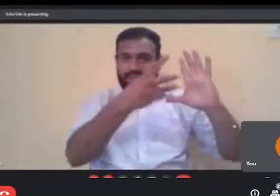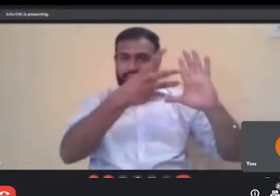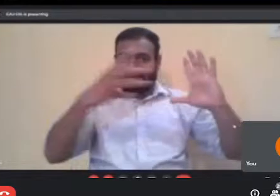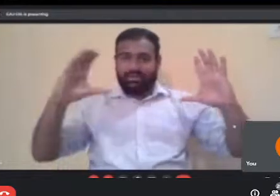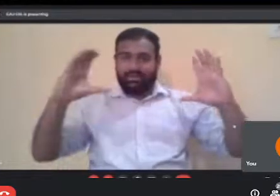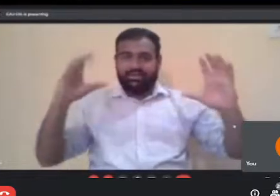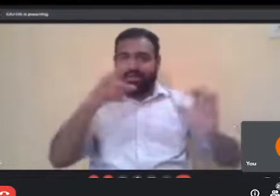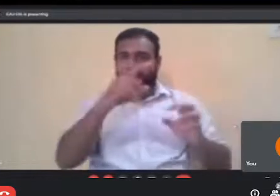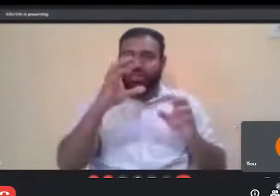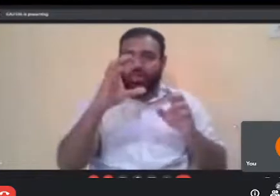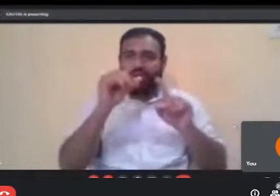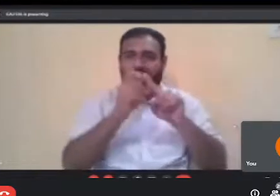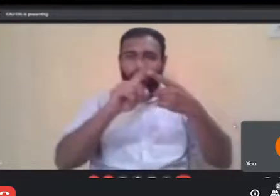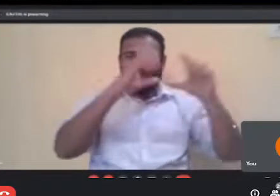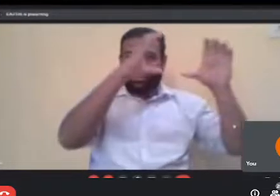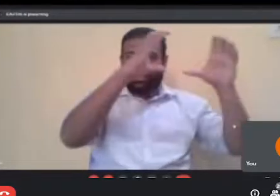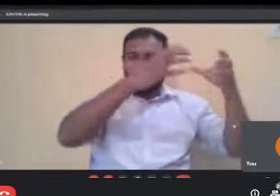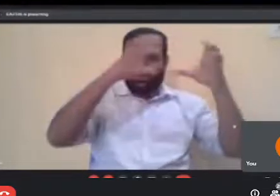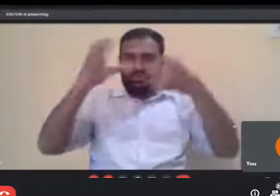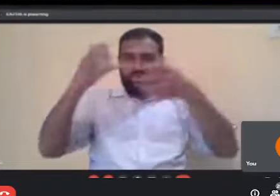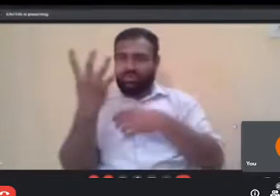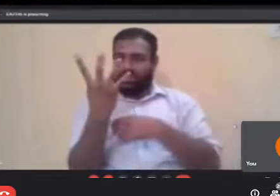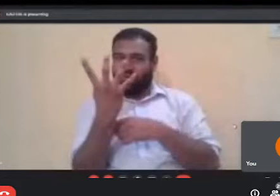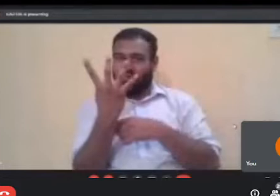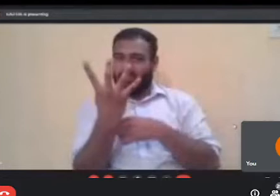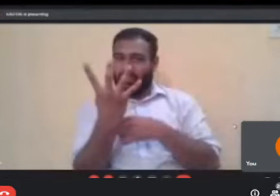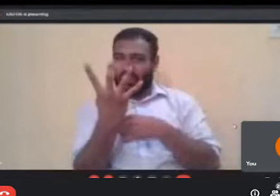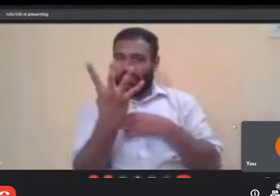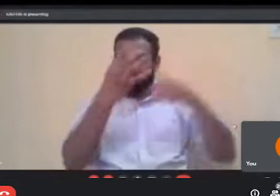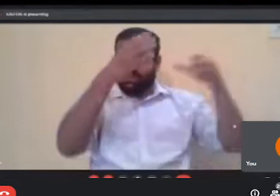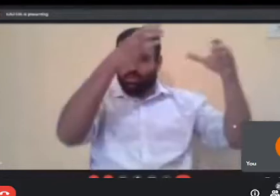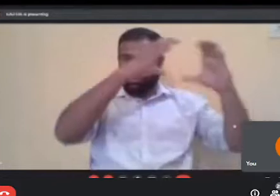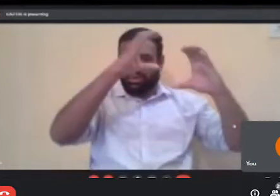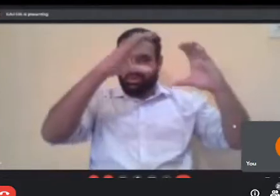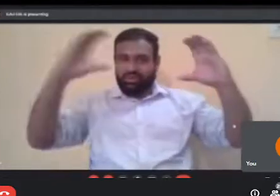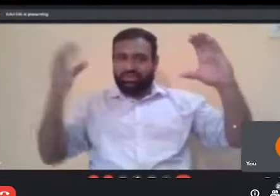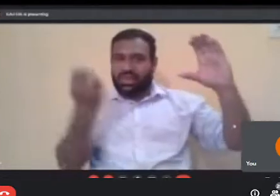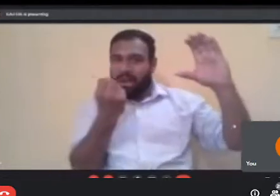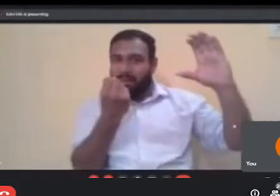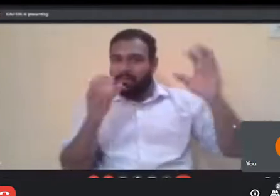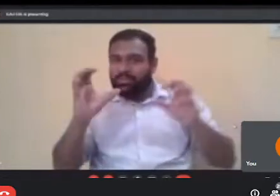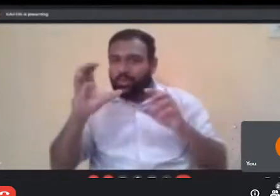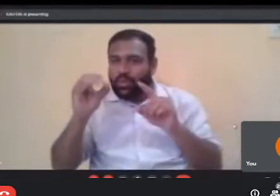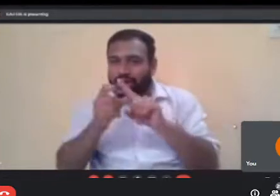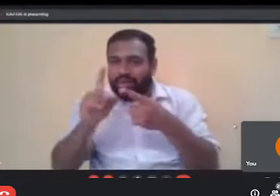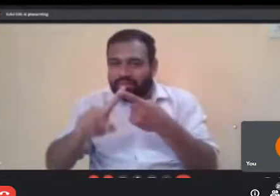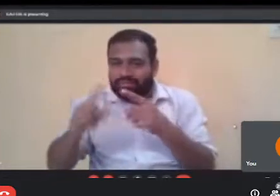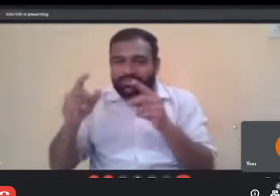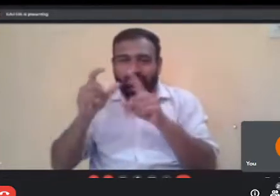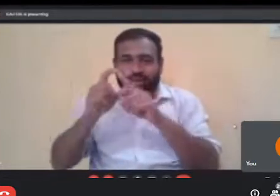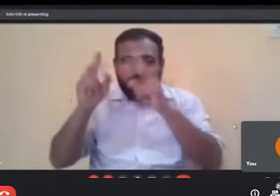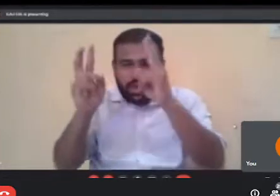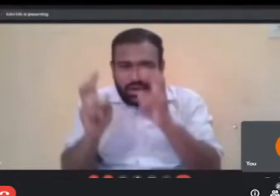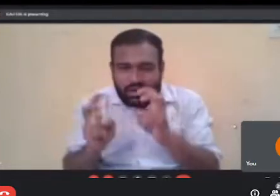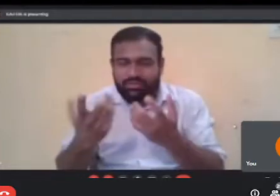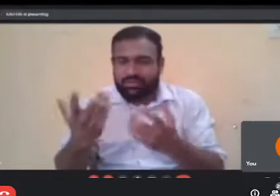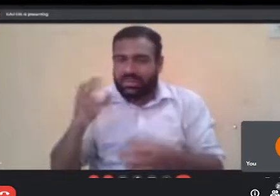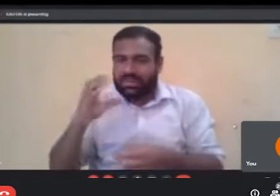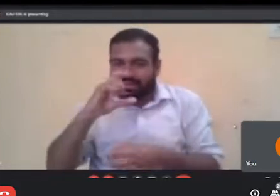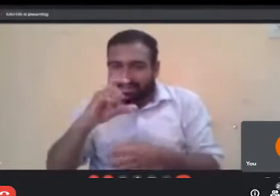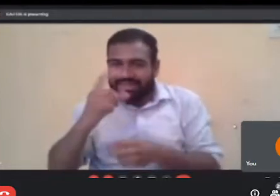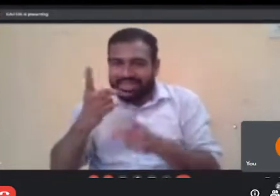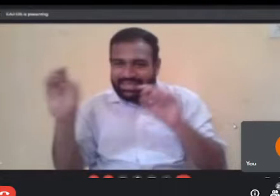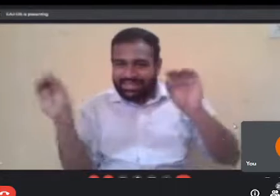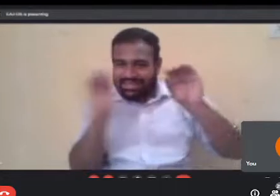which we are going to show the group of these four groups which we have talked about, the number of code that they